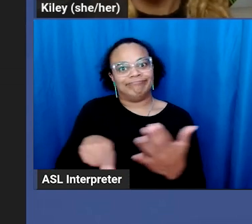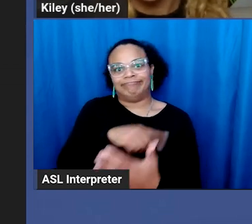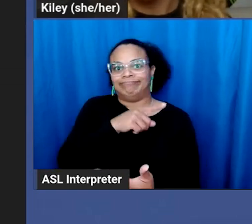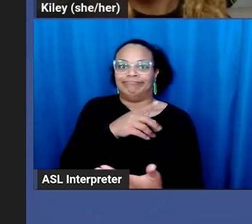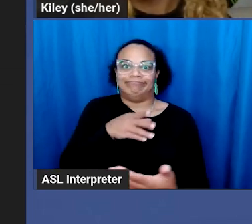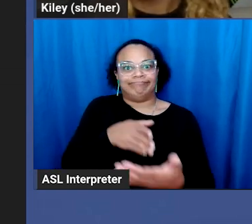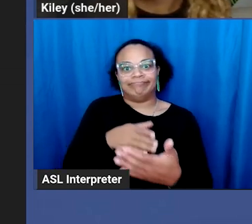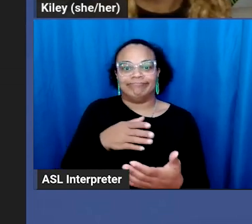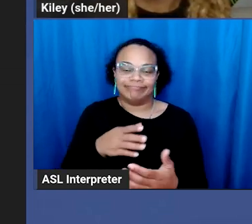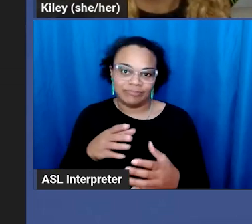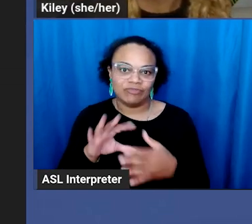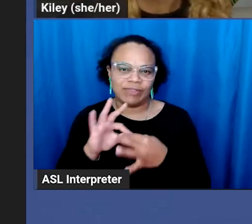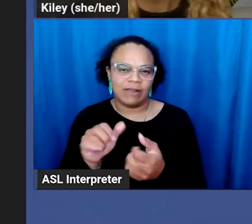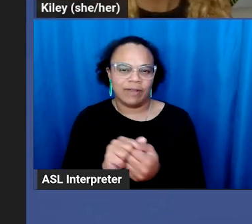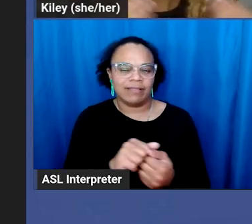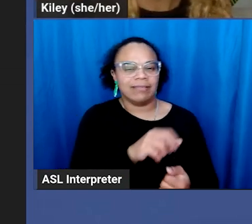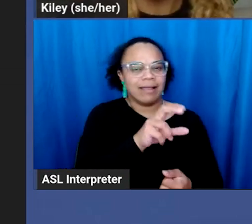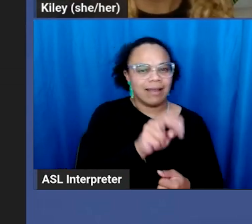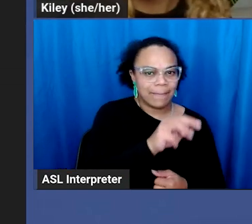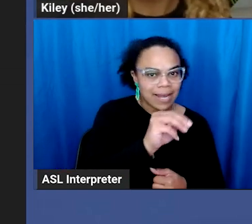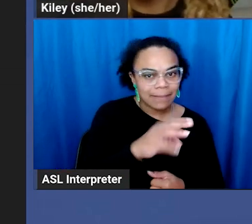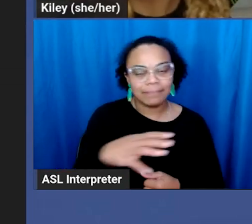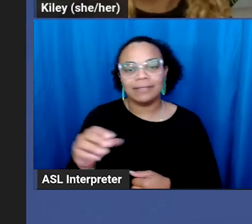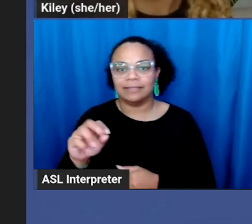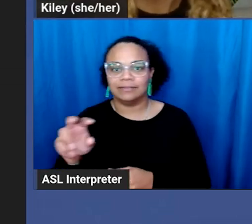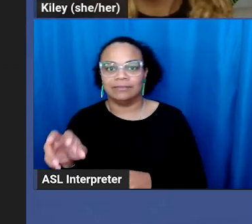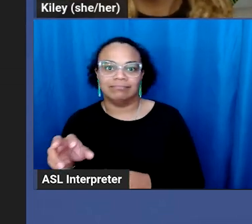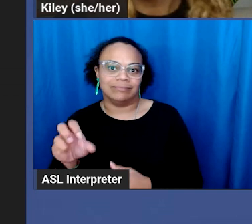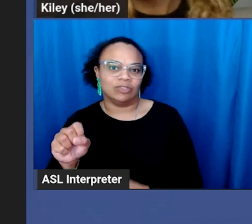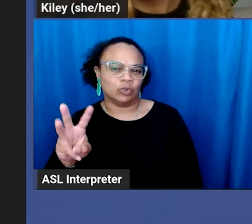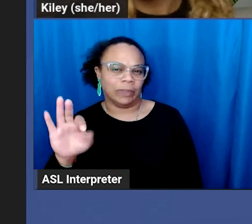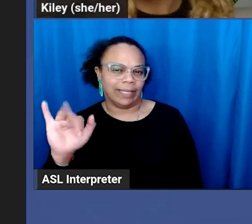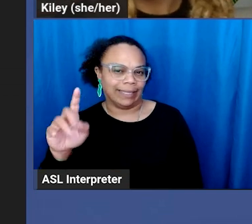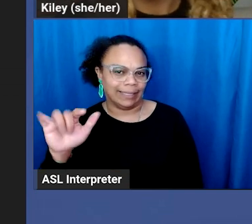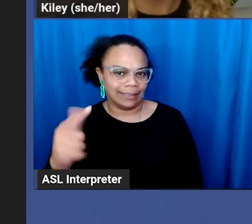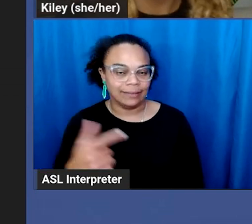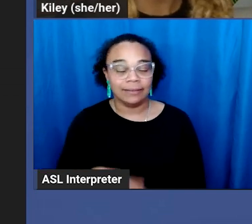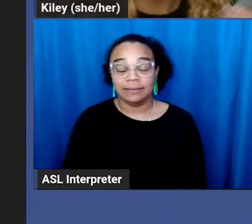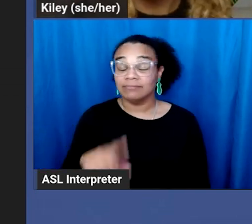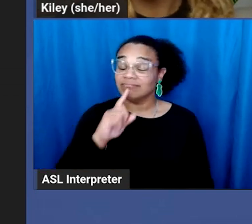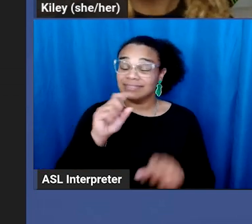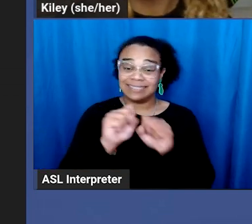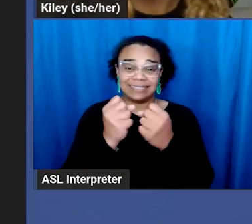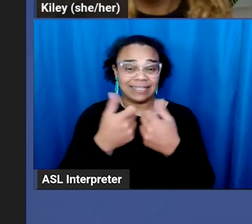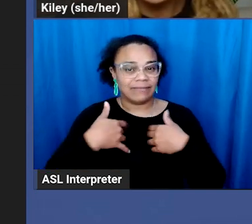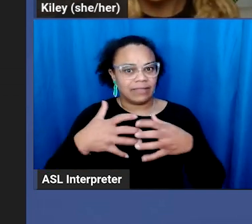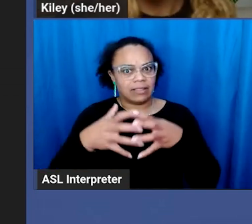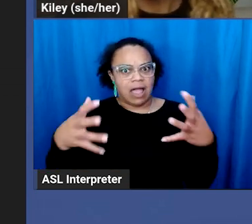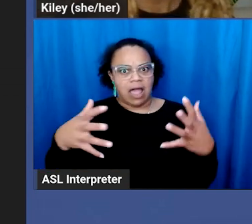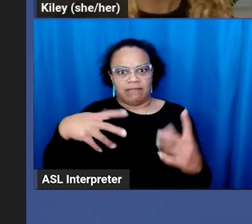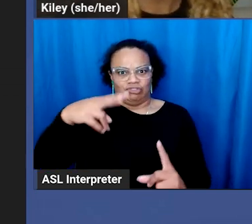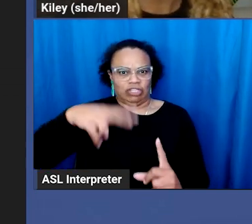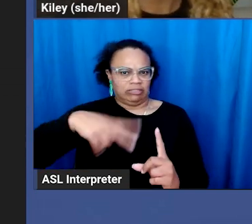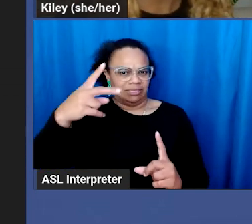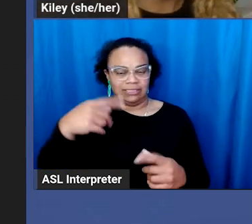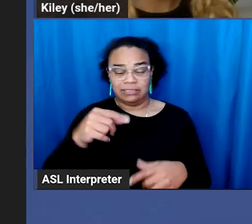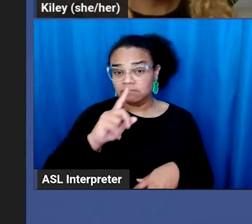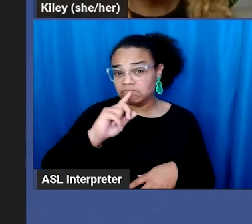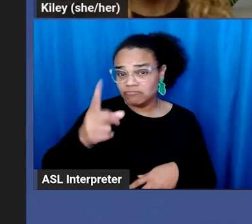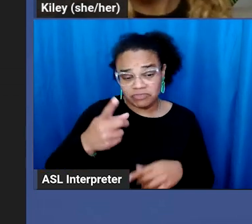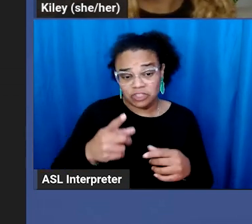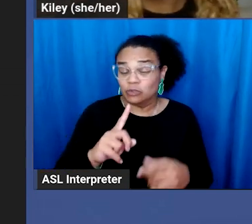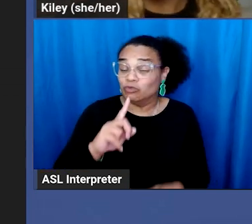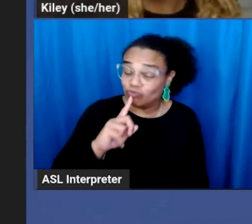with non-monogamy and swinging. And there's a lot of societal judgment. And this is very, very real. But we've